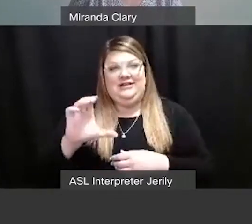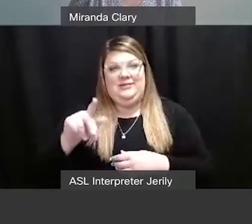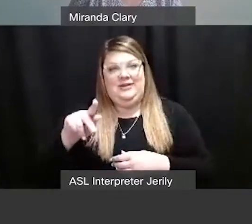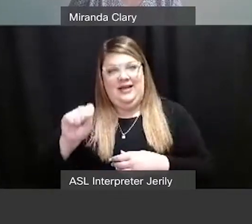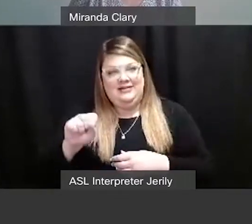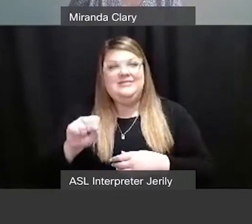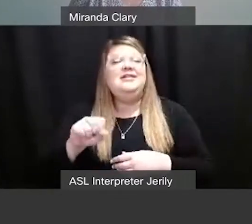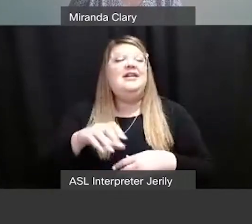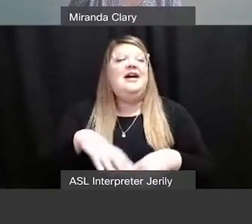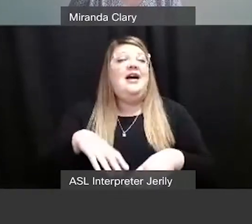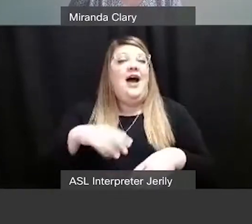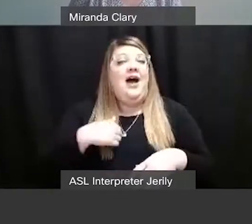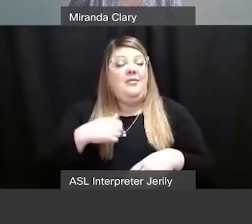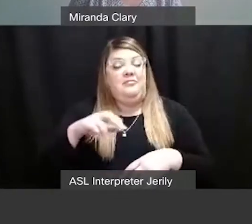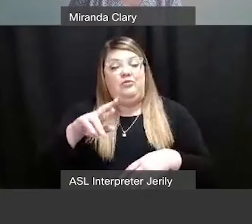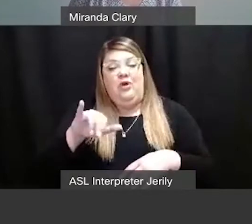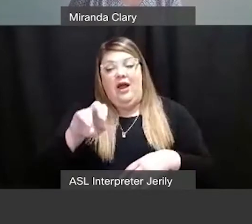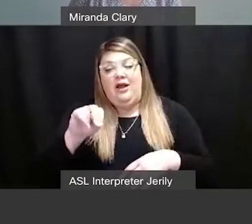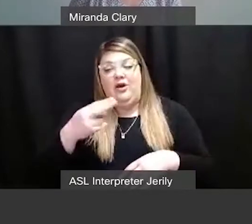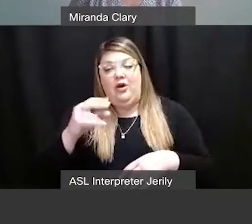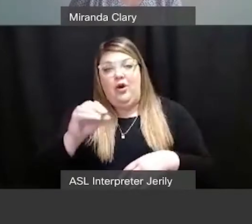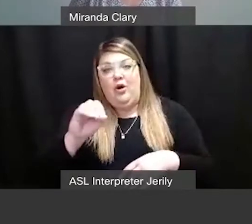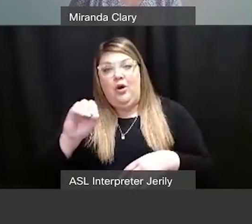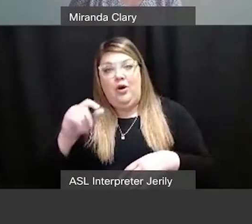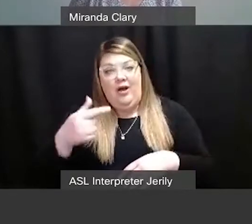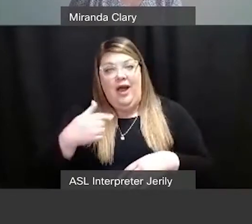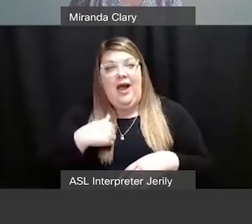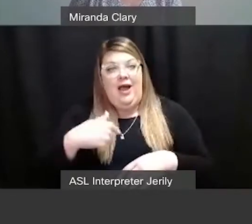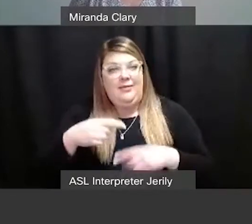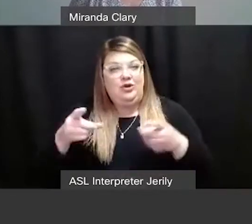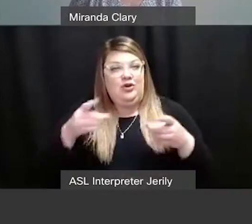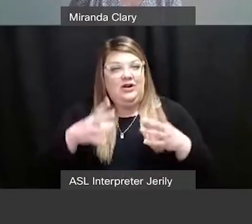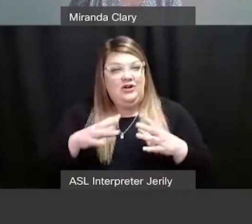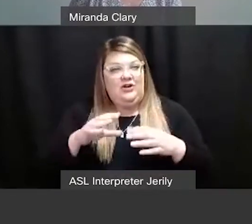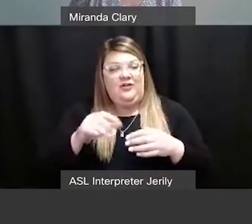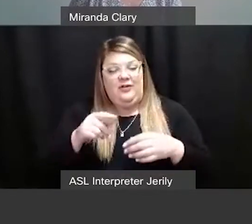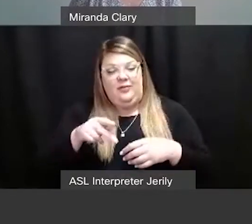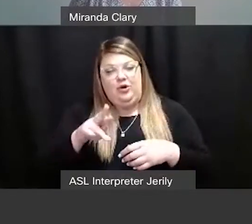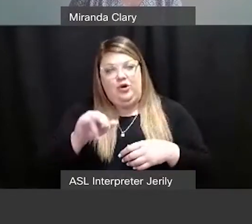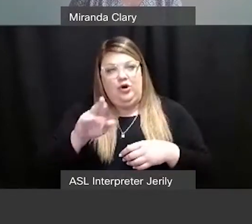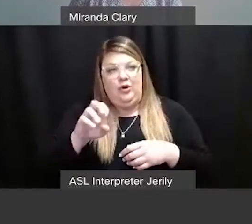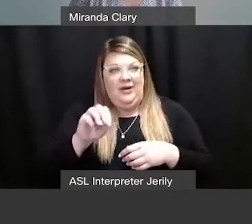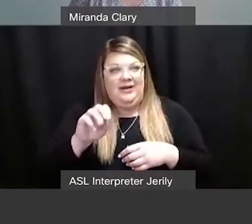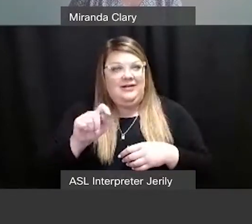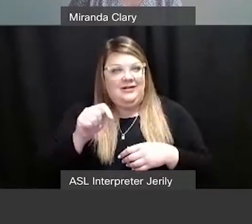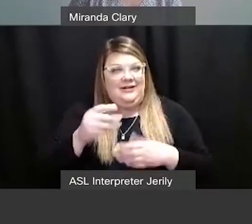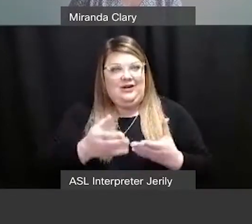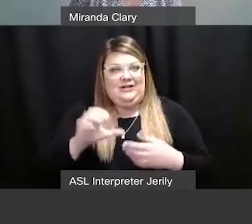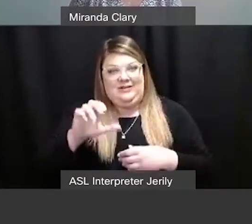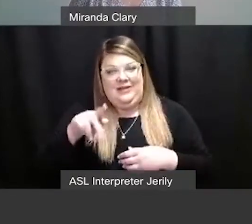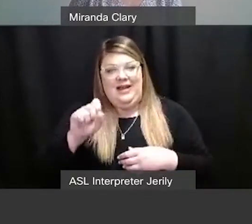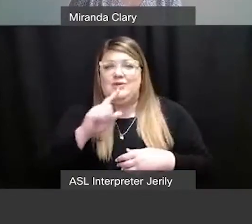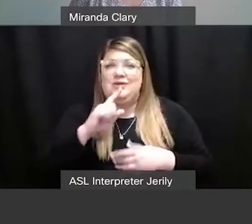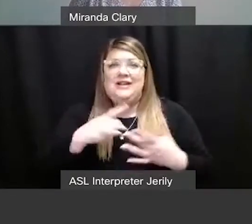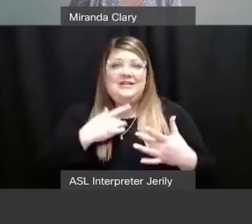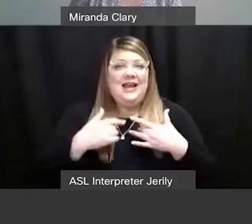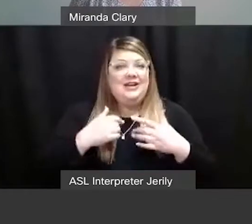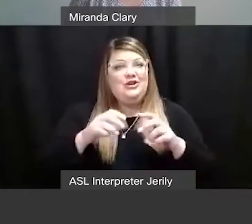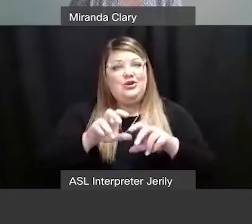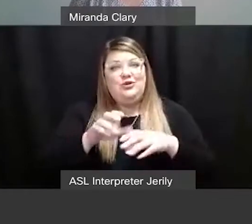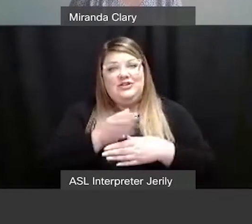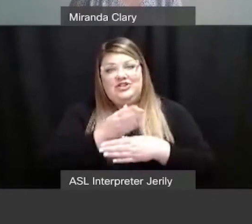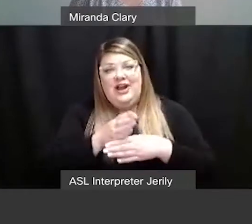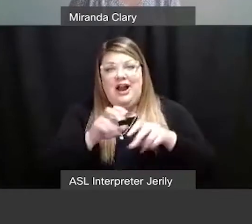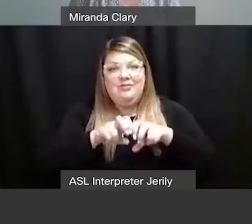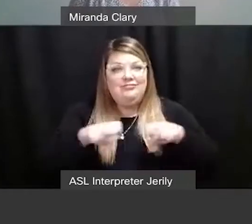Ryan Hogue. I'm the Director of Procurement here at CPS, and I am really excited to share the screen today with an excellent panel. We're all ready to share